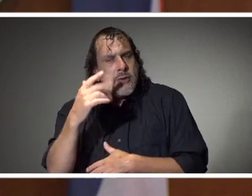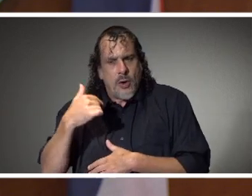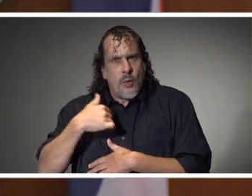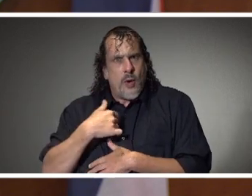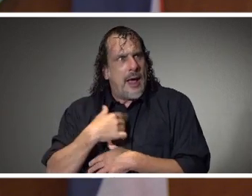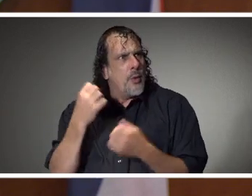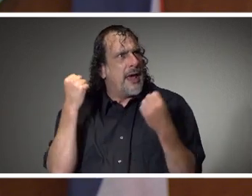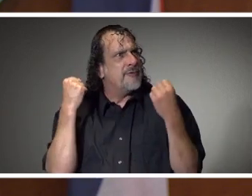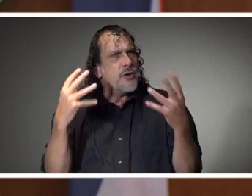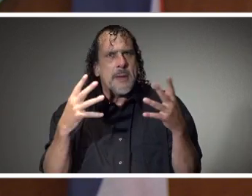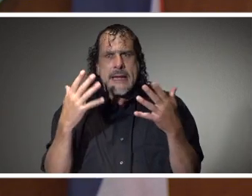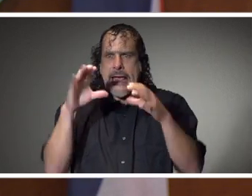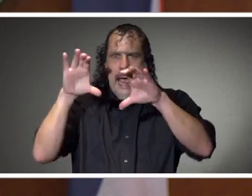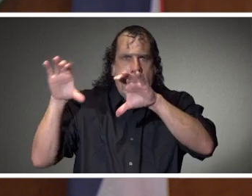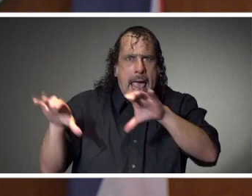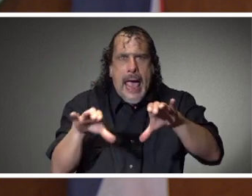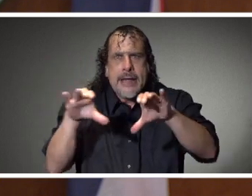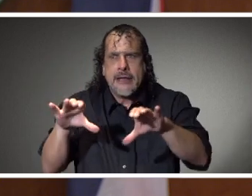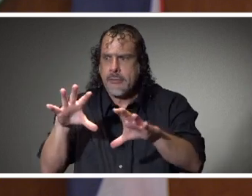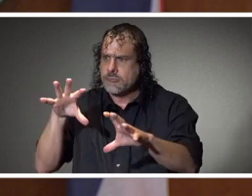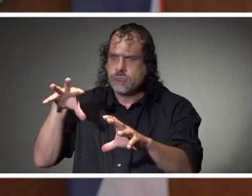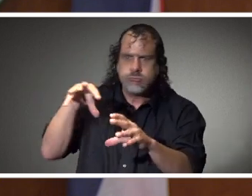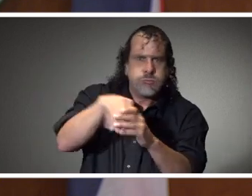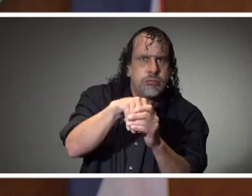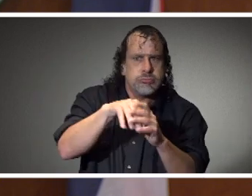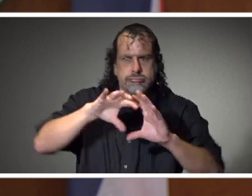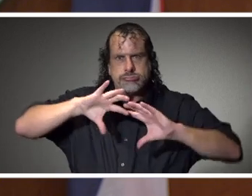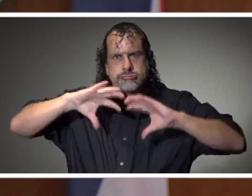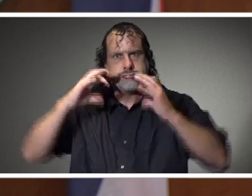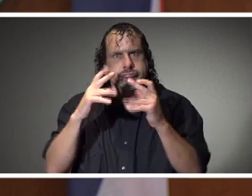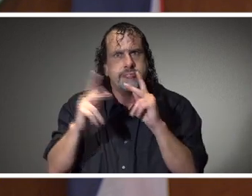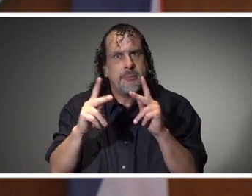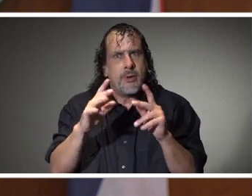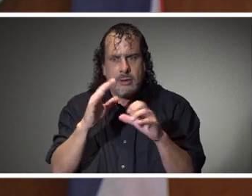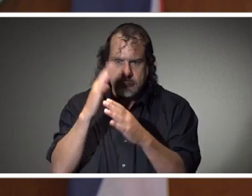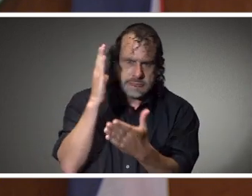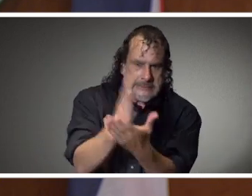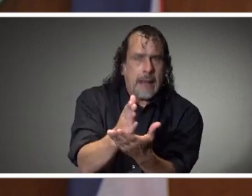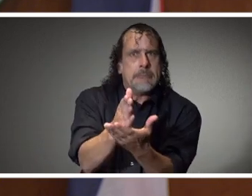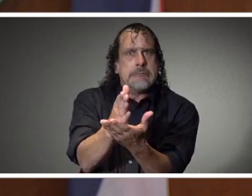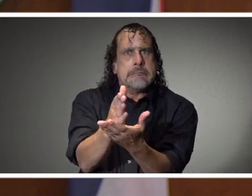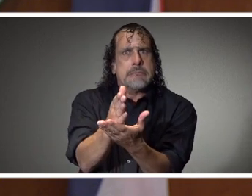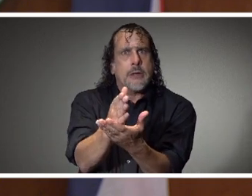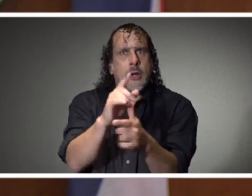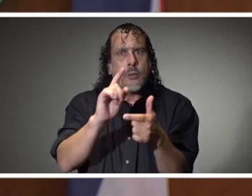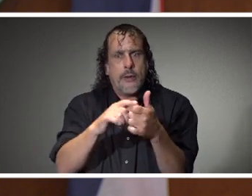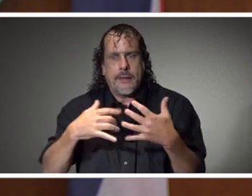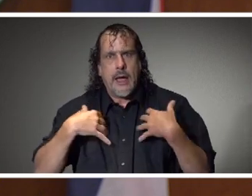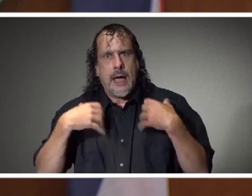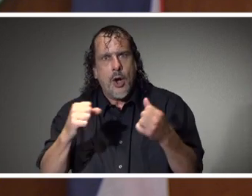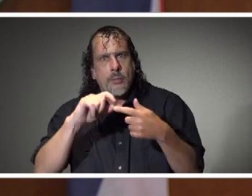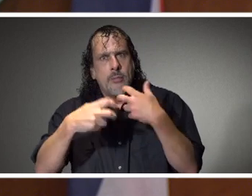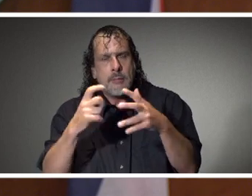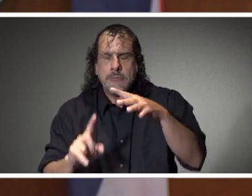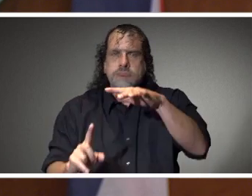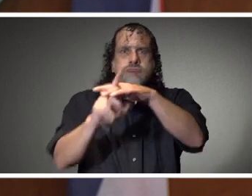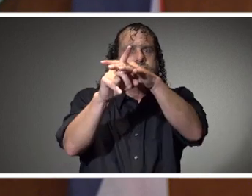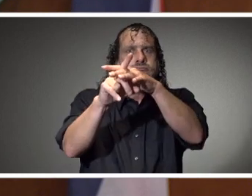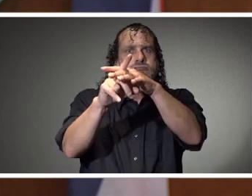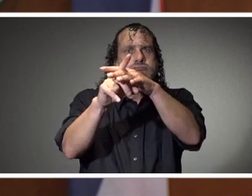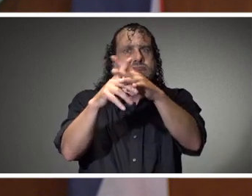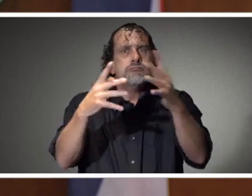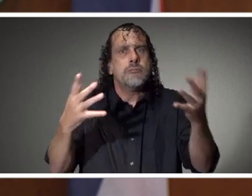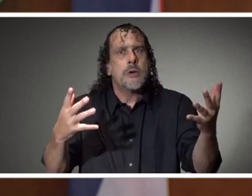includes so many activities that became non-essential when lives are on the line. But we